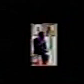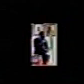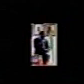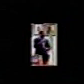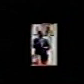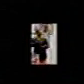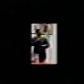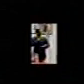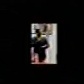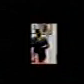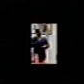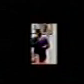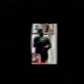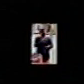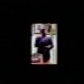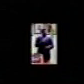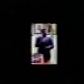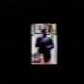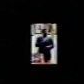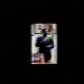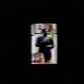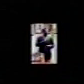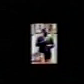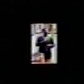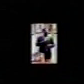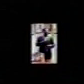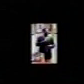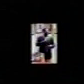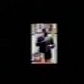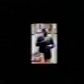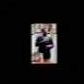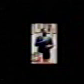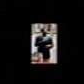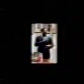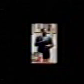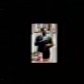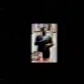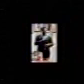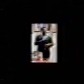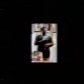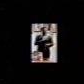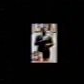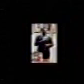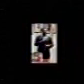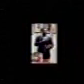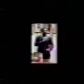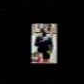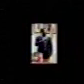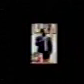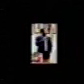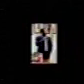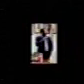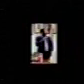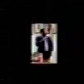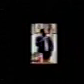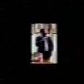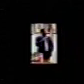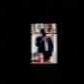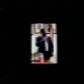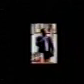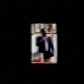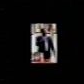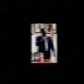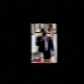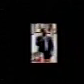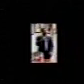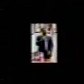down. Tonight is that night. We have the authority, we have the power. We have the authority, we have the ability. We have the